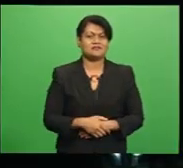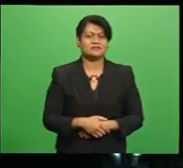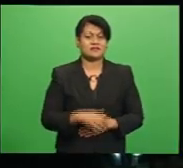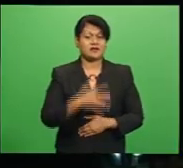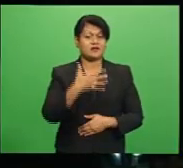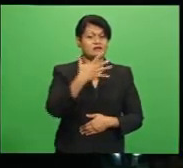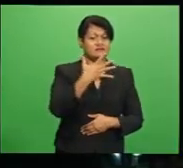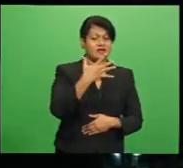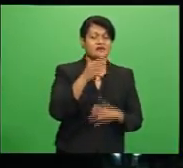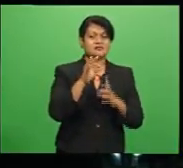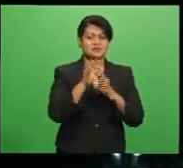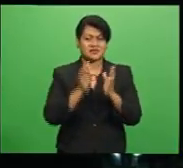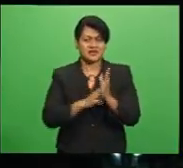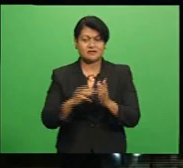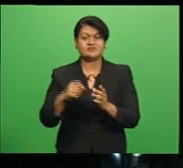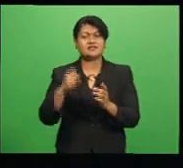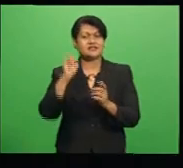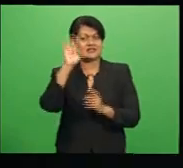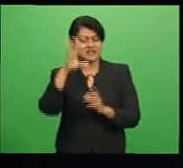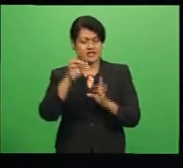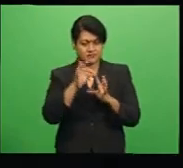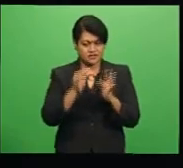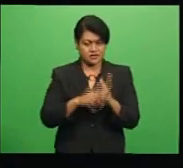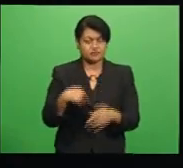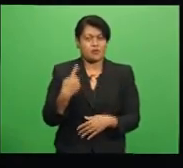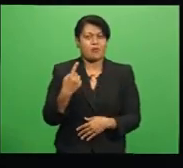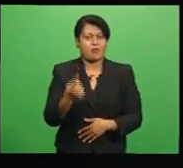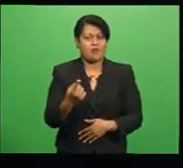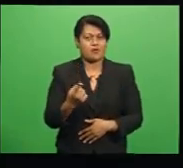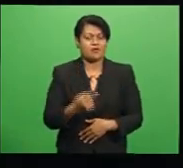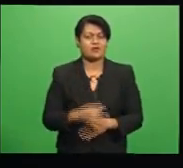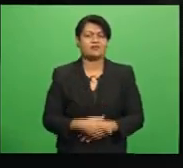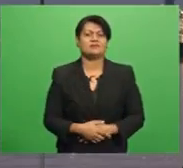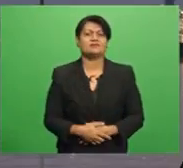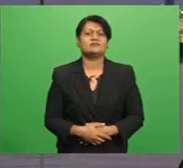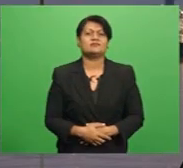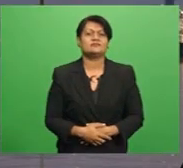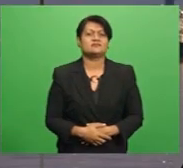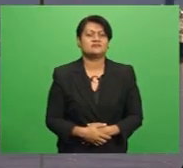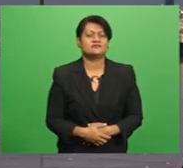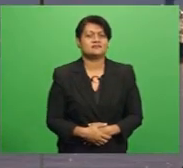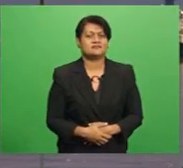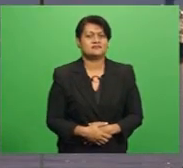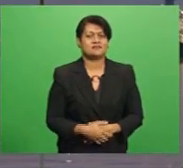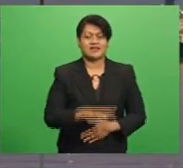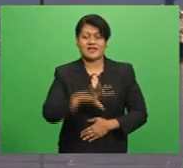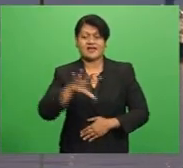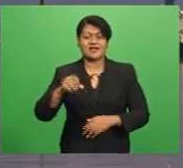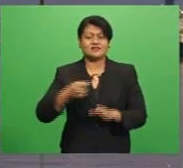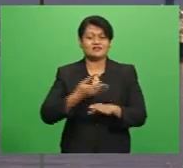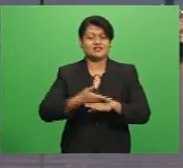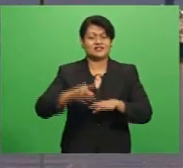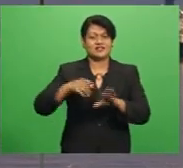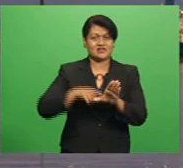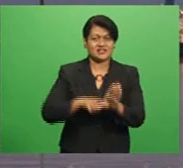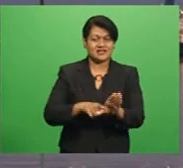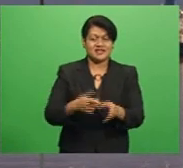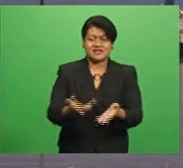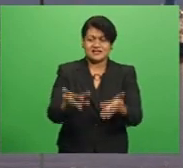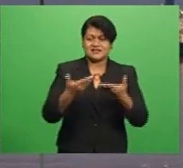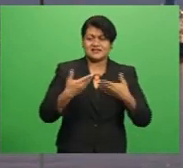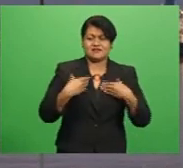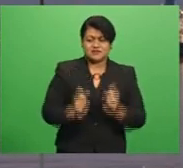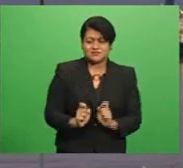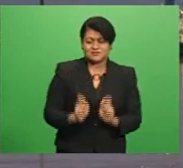p.m. and 10 p.m. tomorrow. Pranita Prakash, FBC News. Every new year gives us the opportunity to create